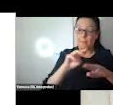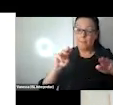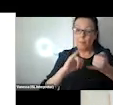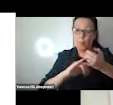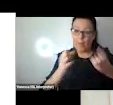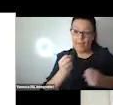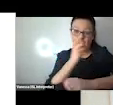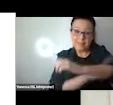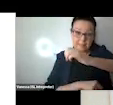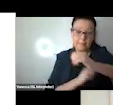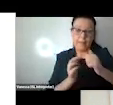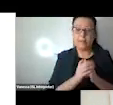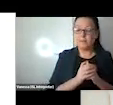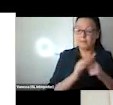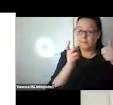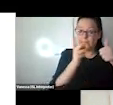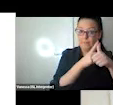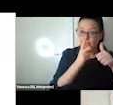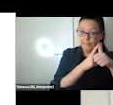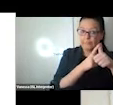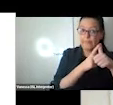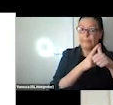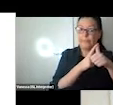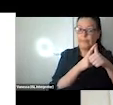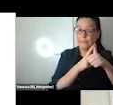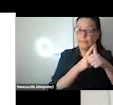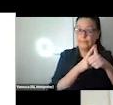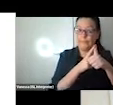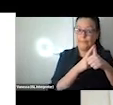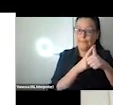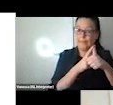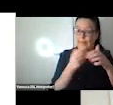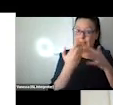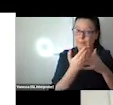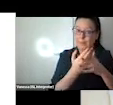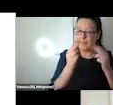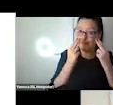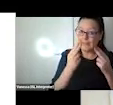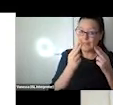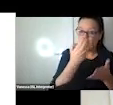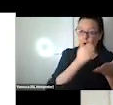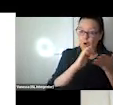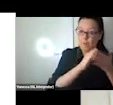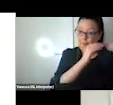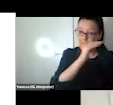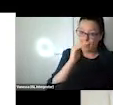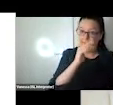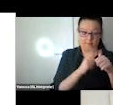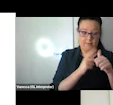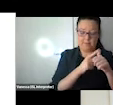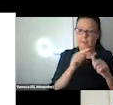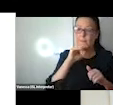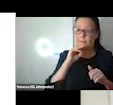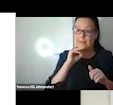harmonise approaches to accessibility requirements at European level. This means that same rights